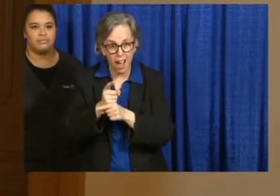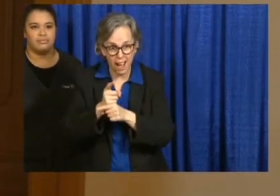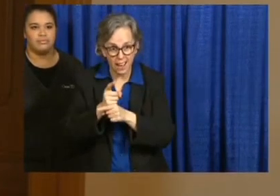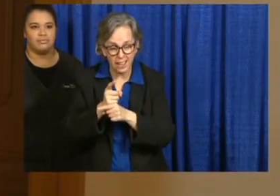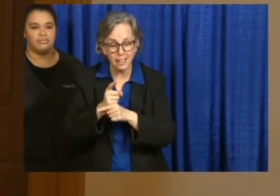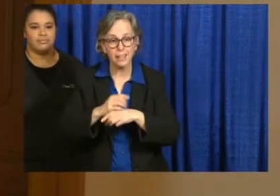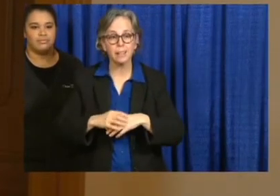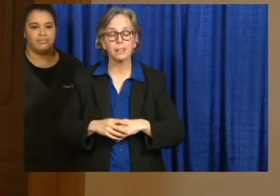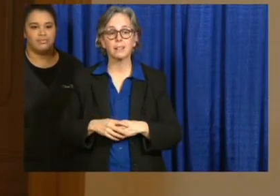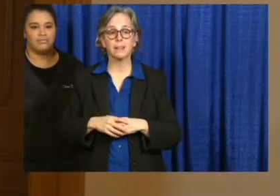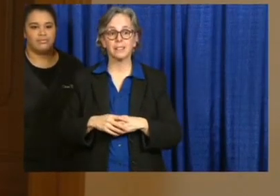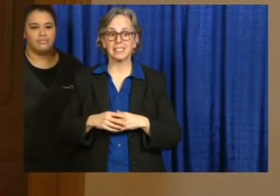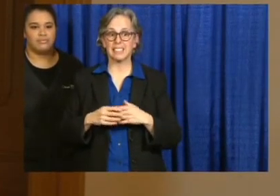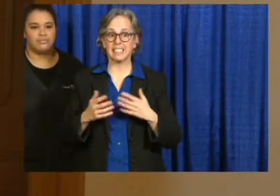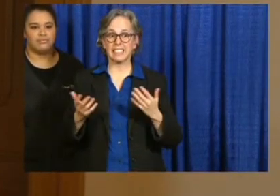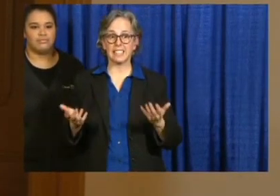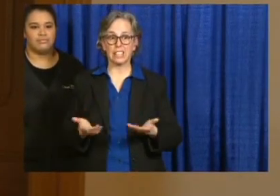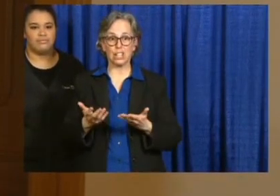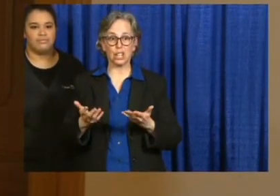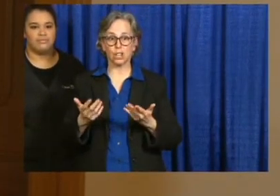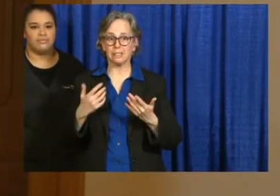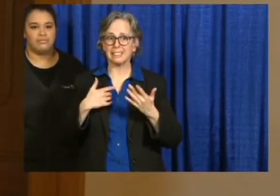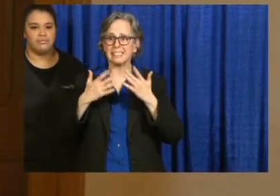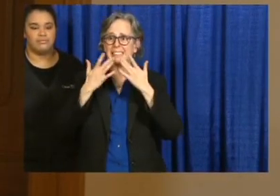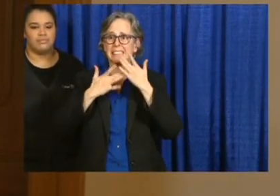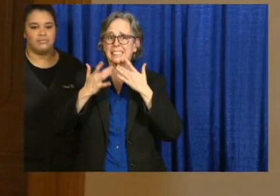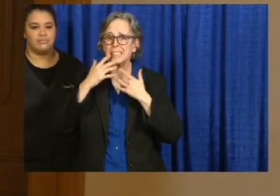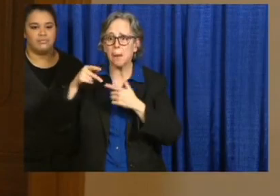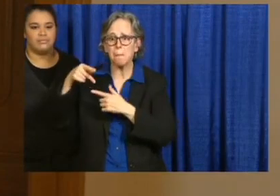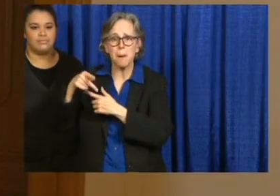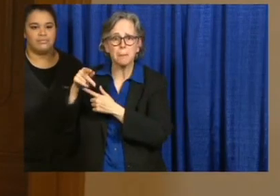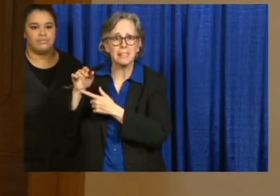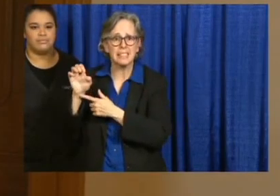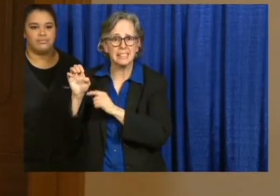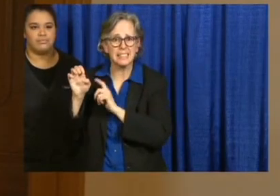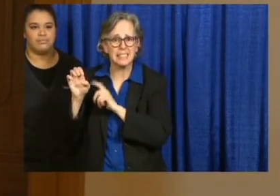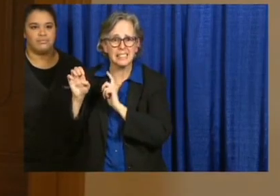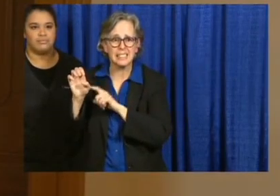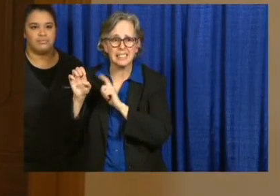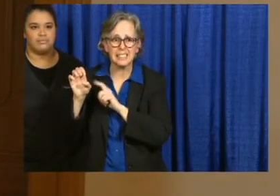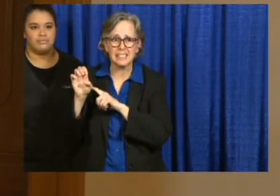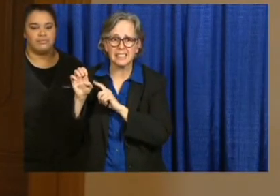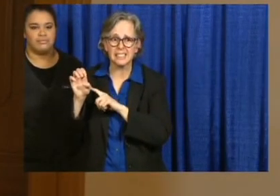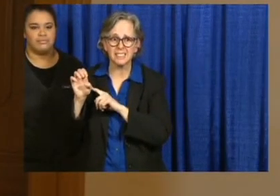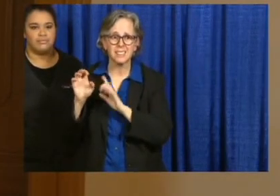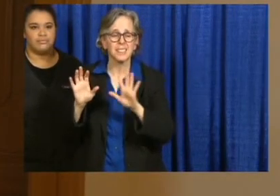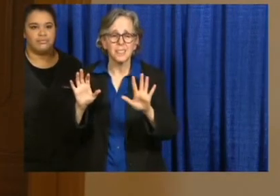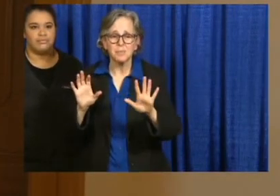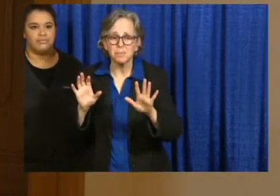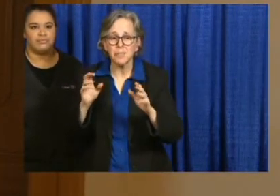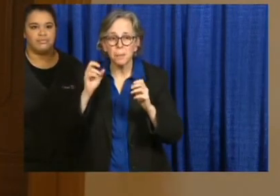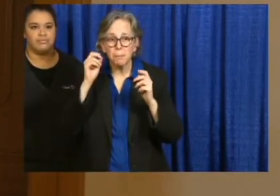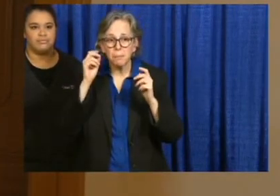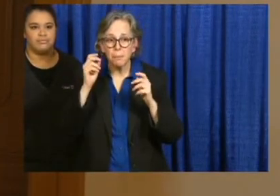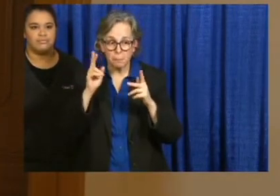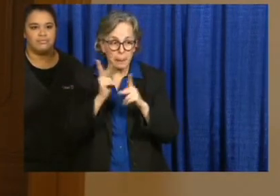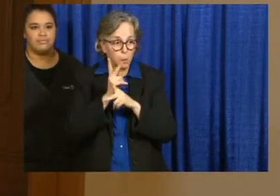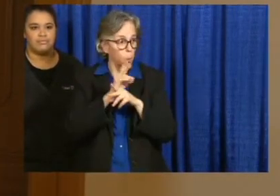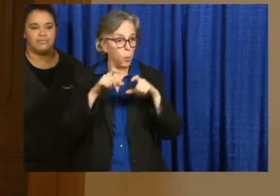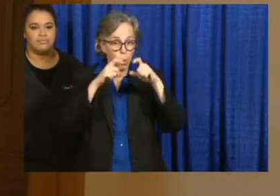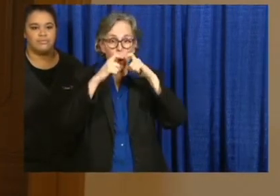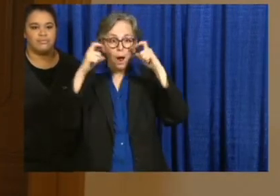a lack of PPE and knowing and plus when people use masks, they touch they're not often